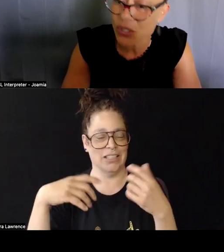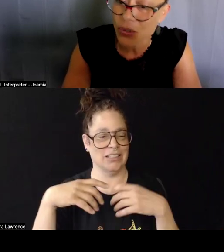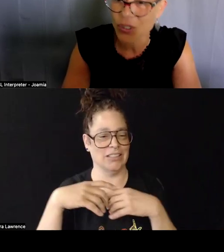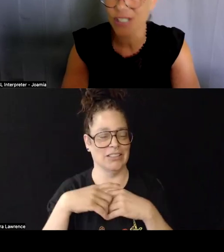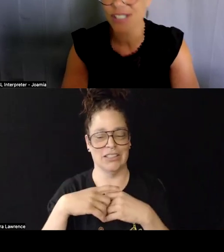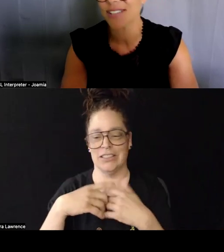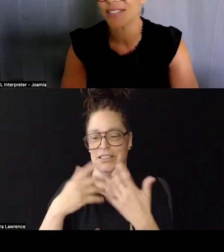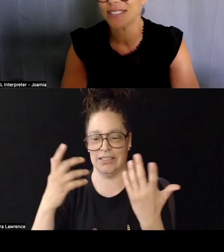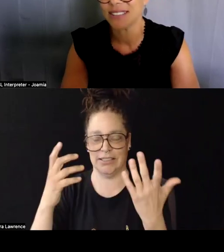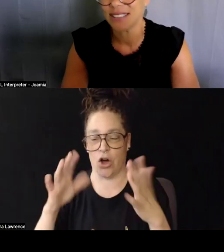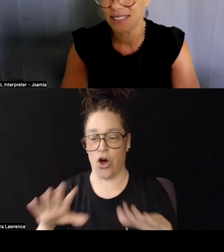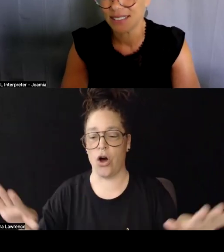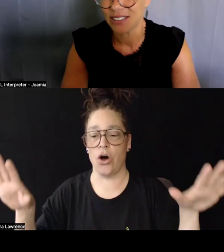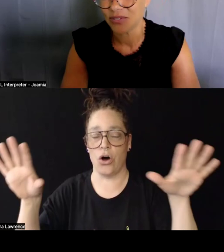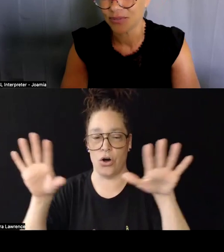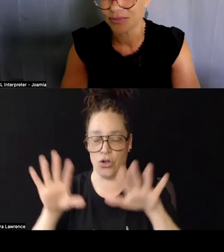toy stores.